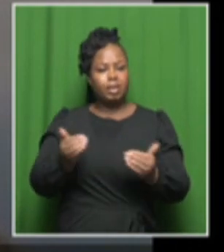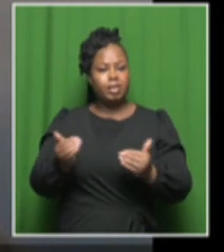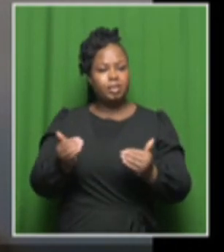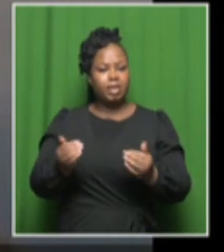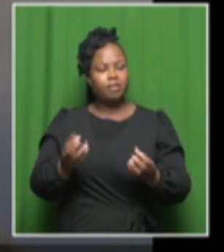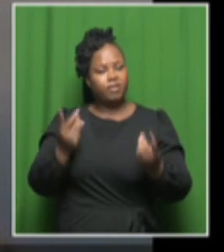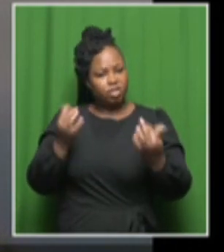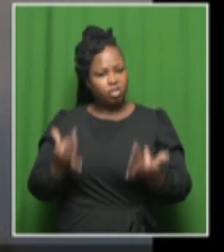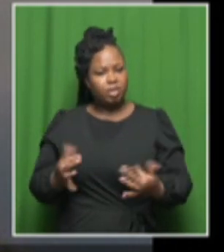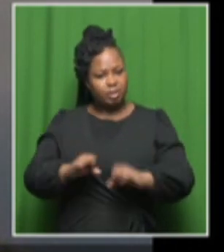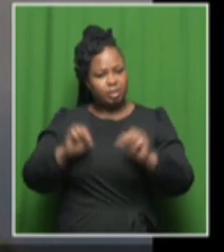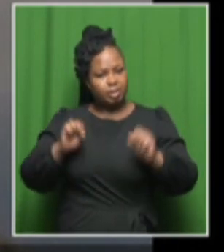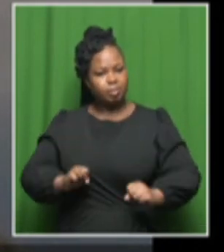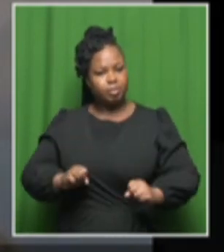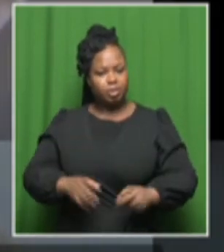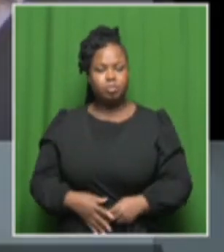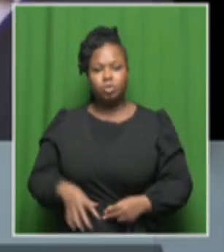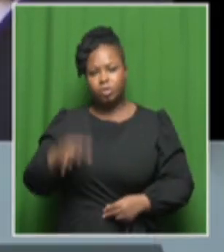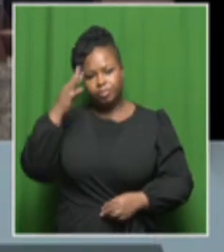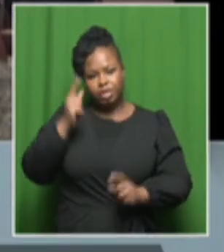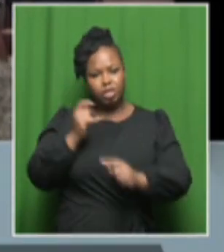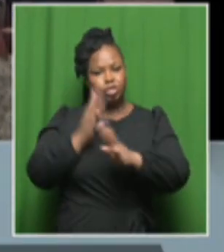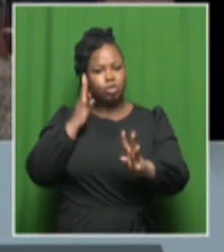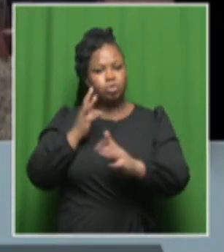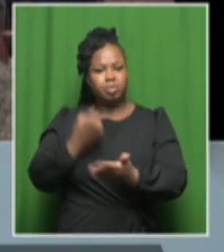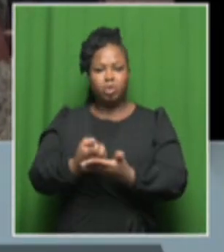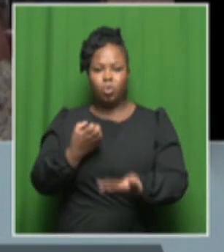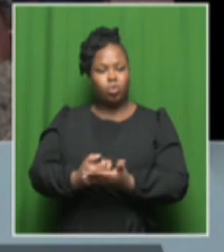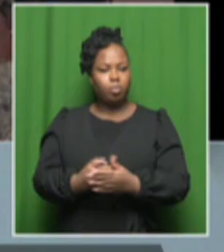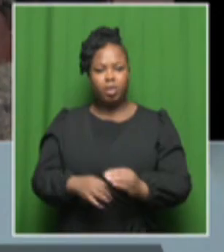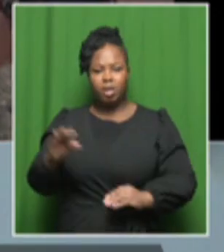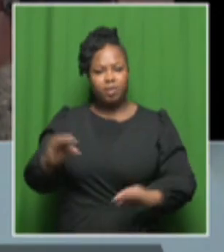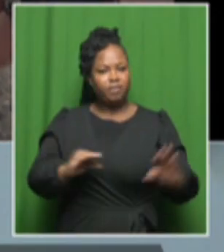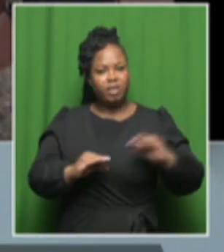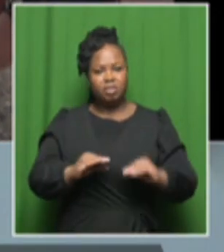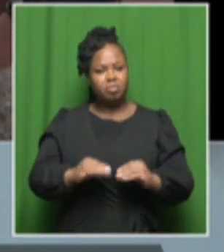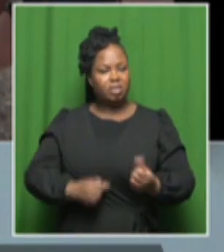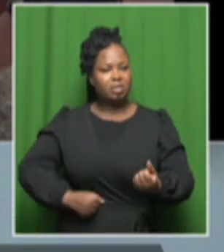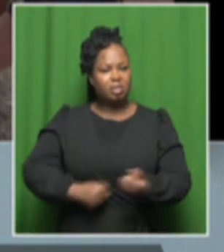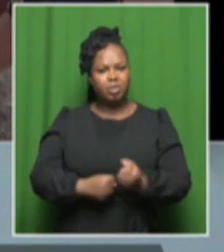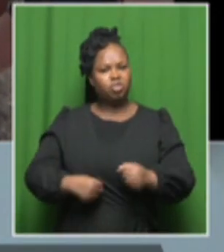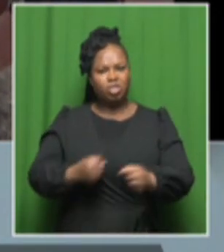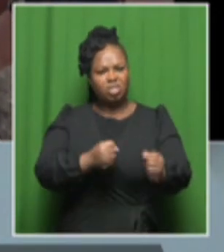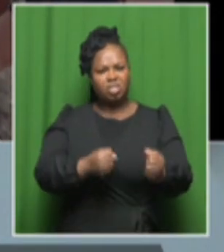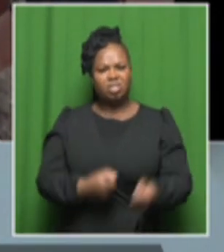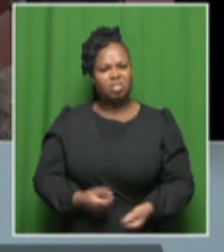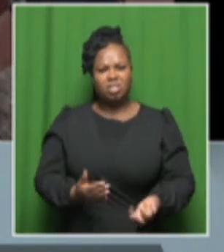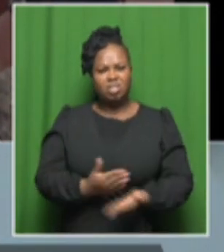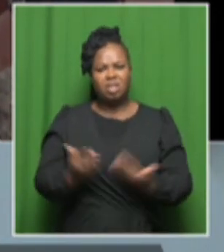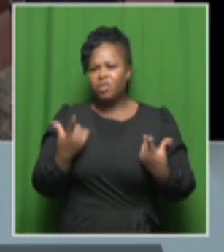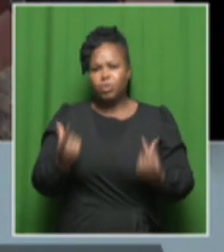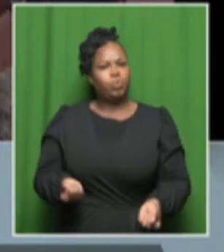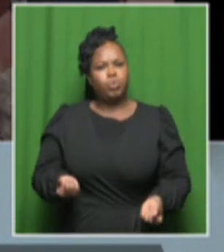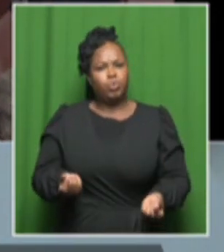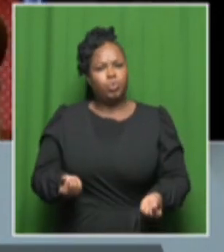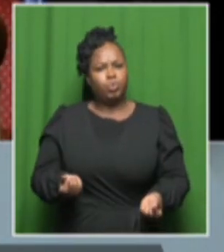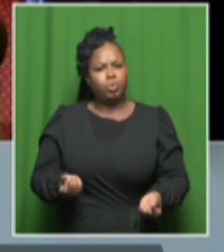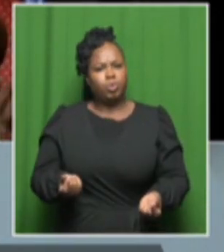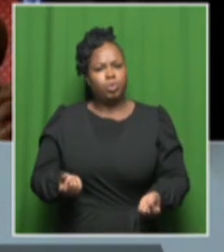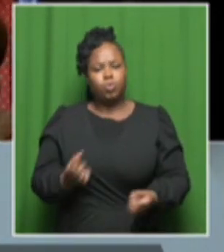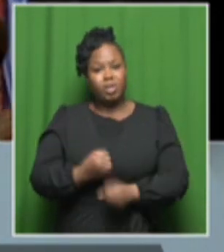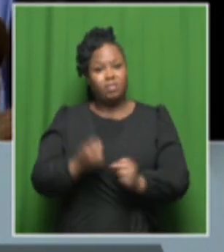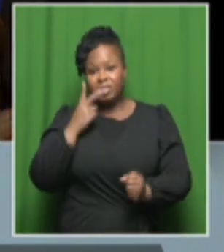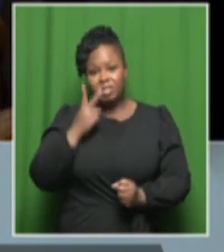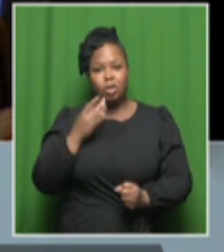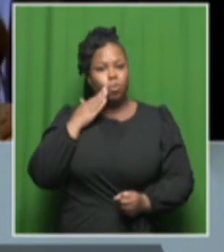or establishment of a state bank, township economies, investment and support strategy. So those things were not significantly witnessed